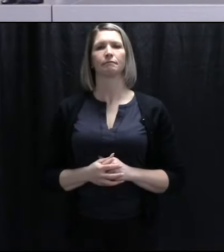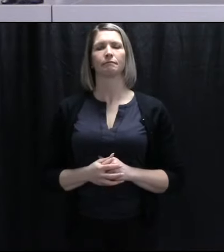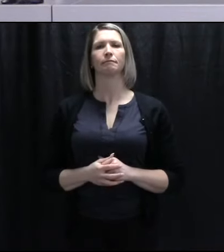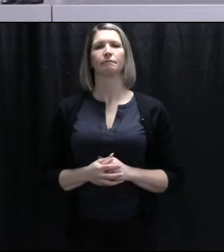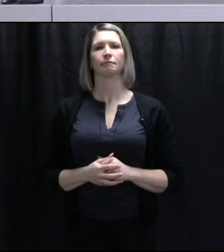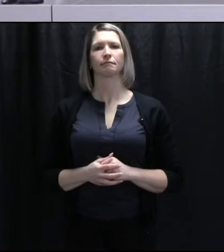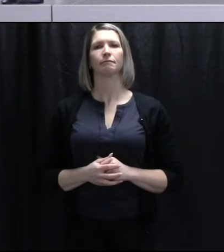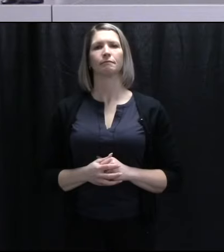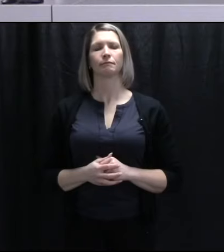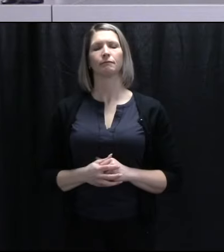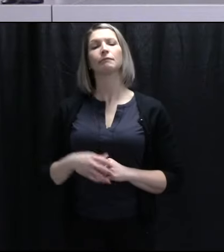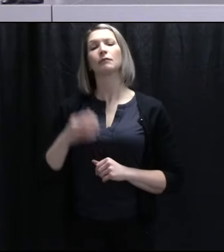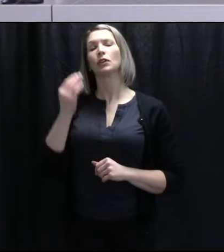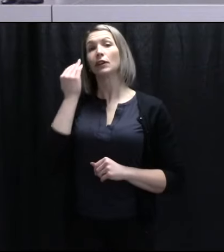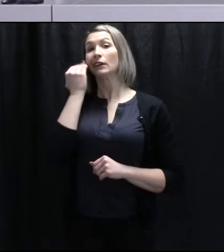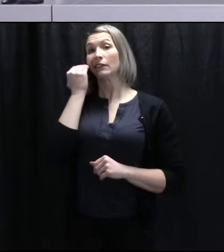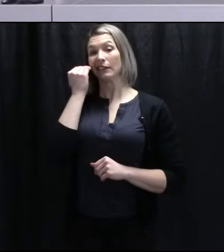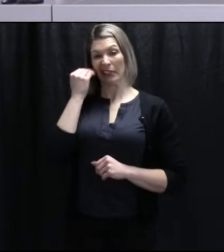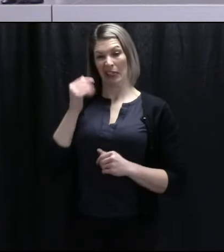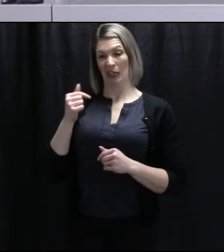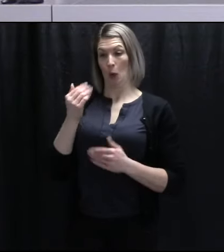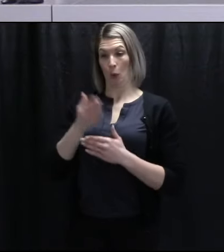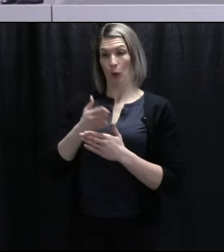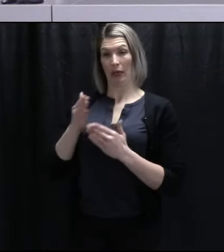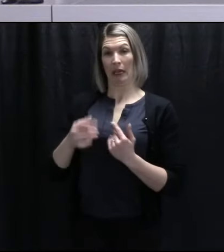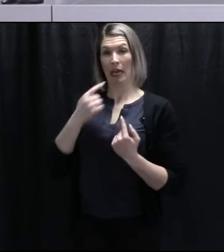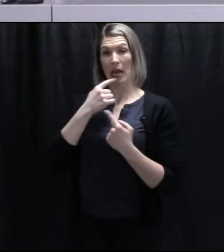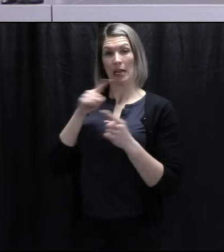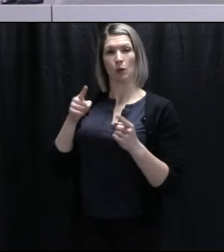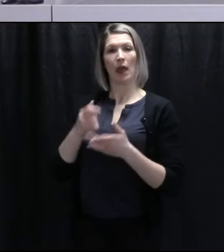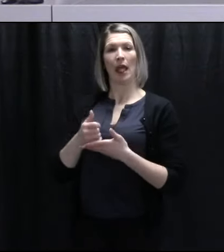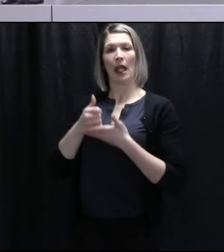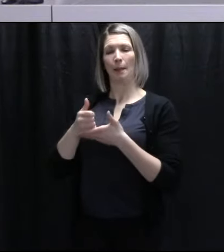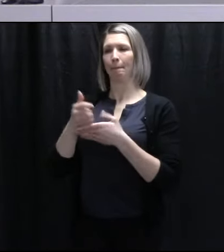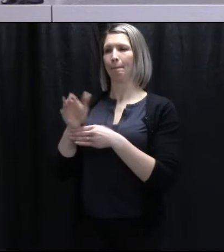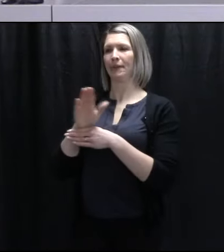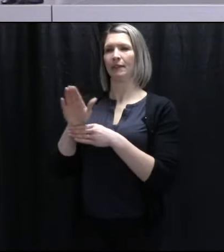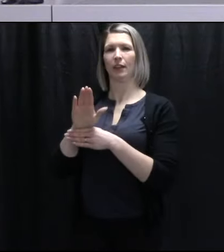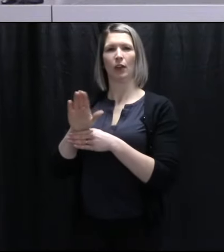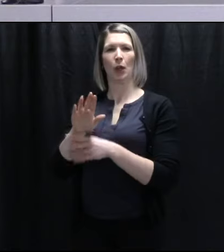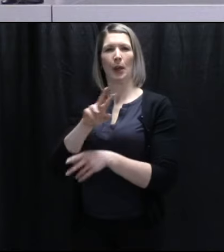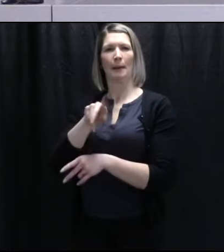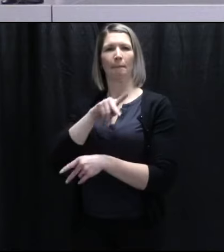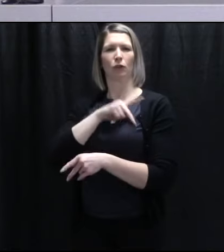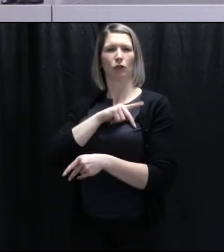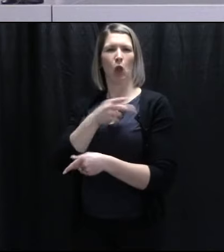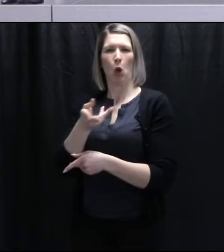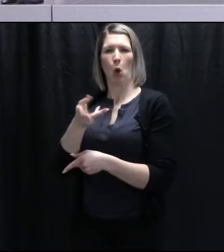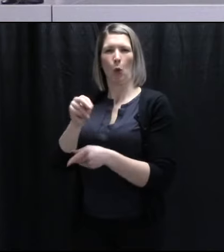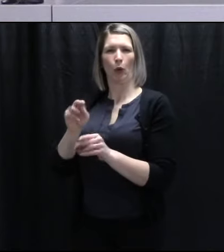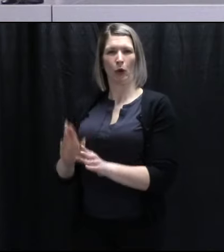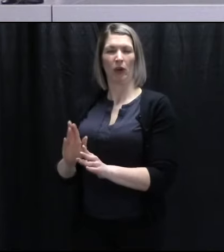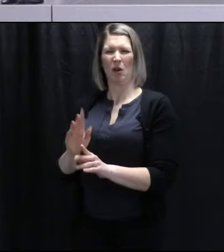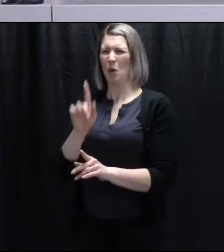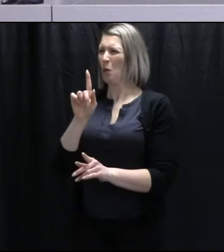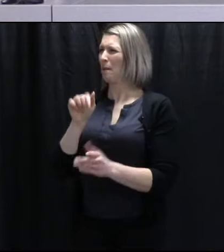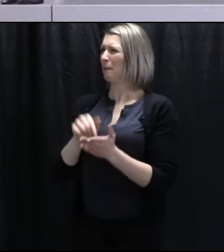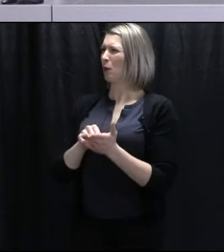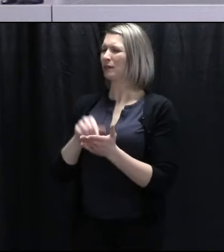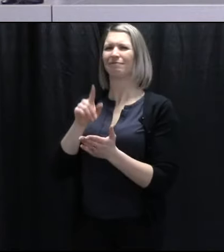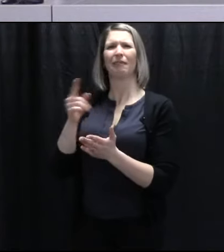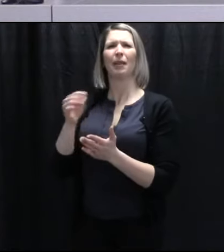from provinces to directly help business owners. So Nova Scotia announced $161 million to help business owners. New